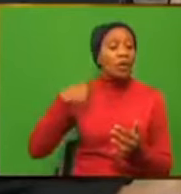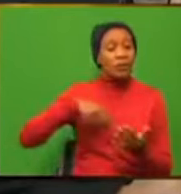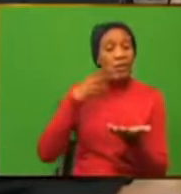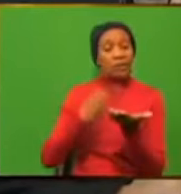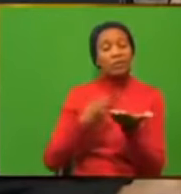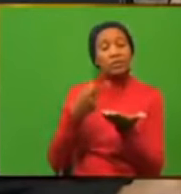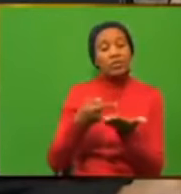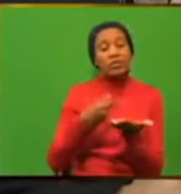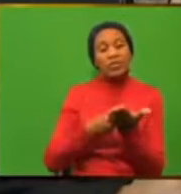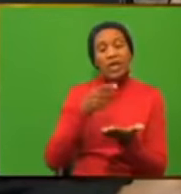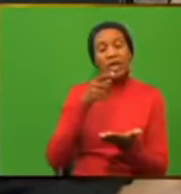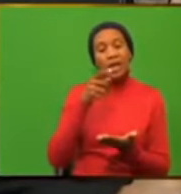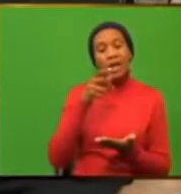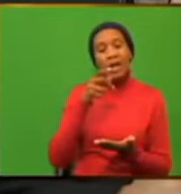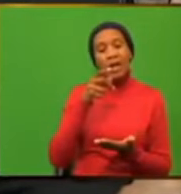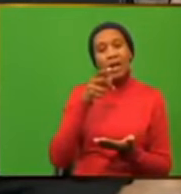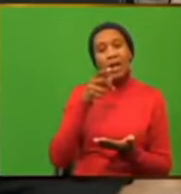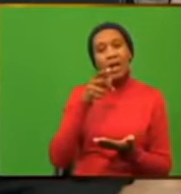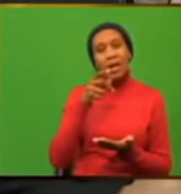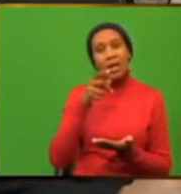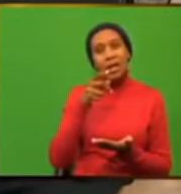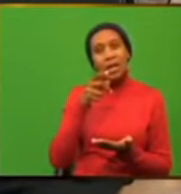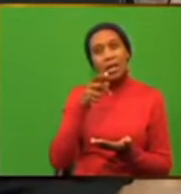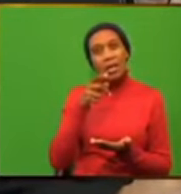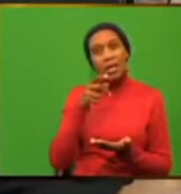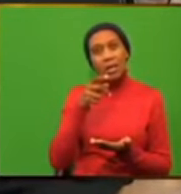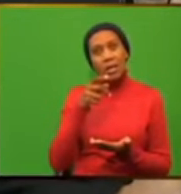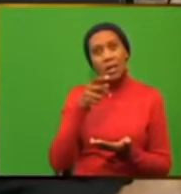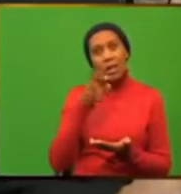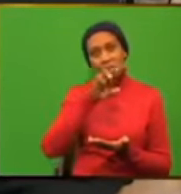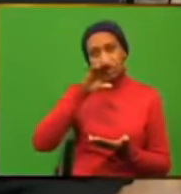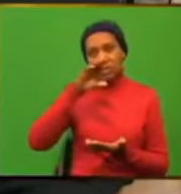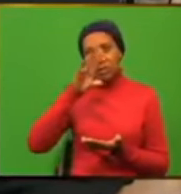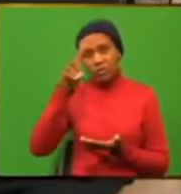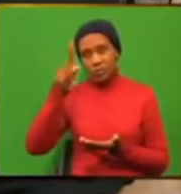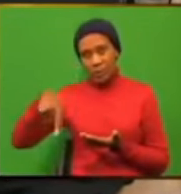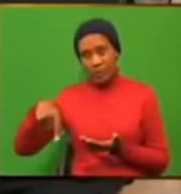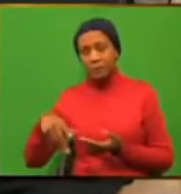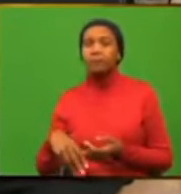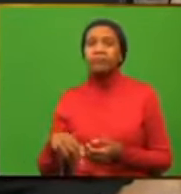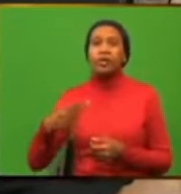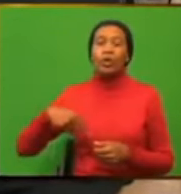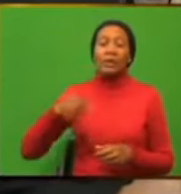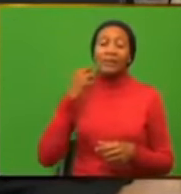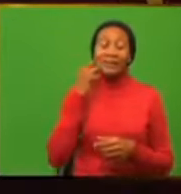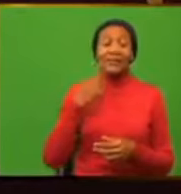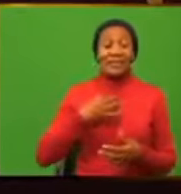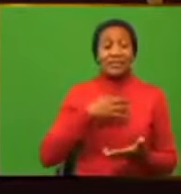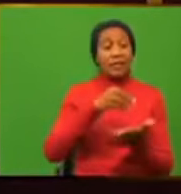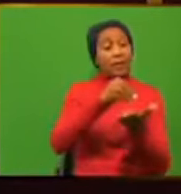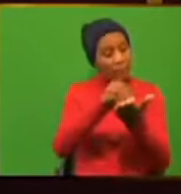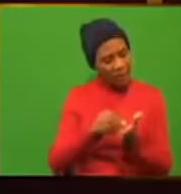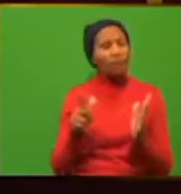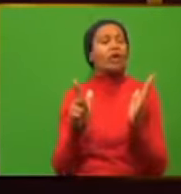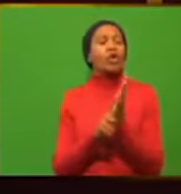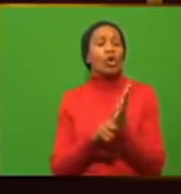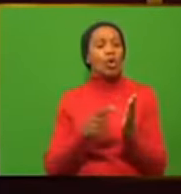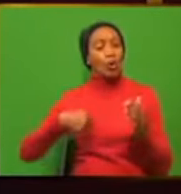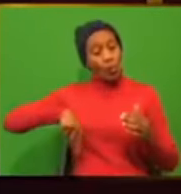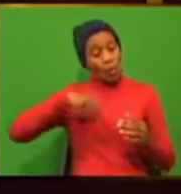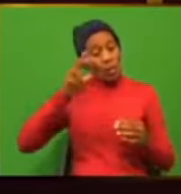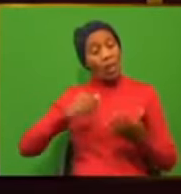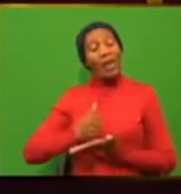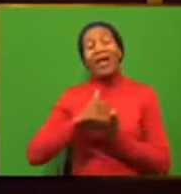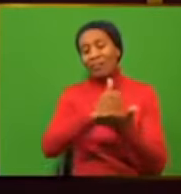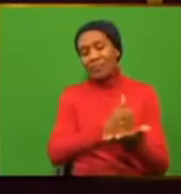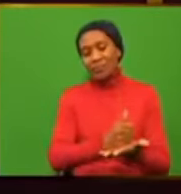and Recovery Plan, I said, bring the good legislation and we will help you pass it. Our position on this has